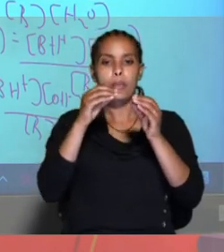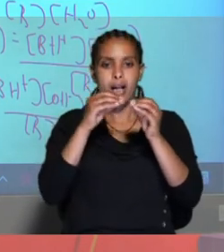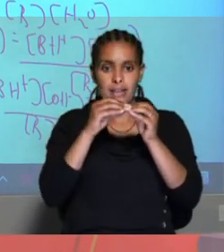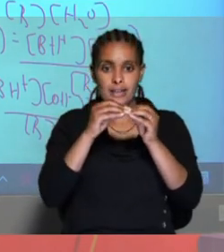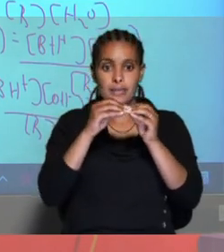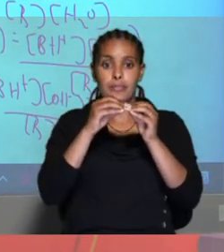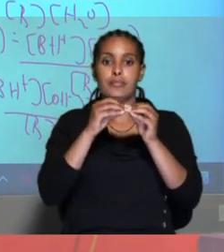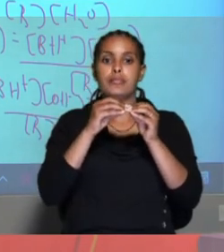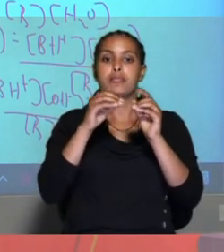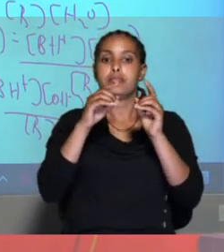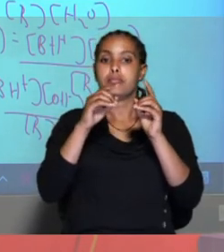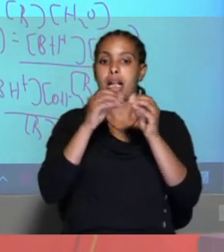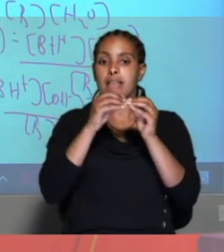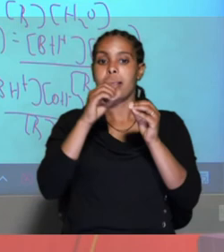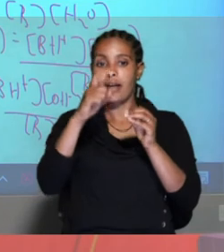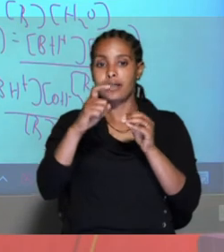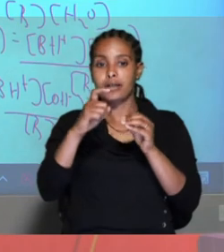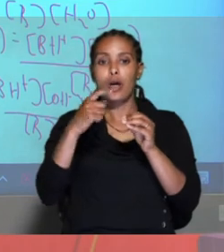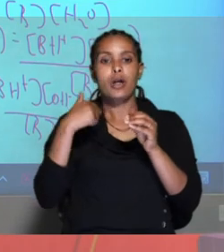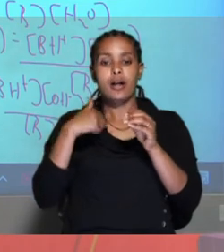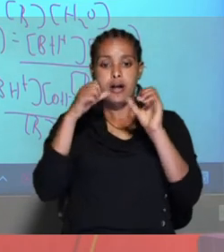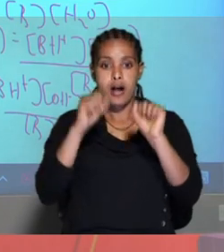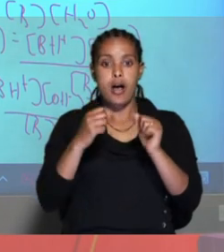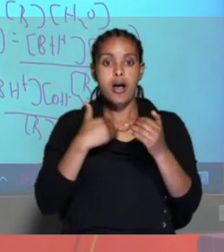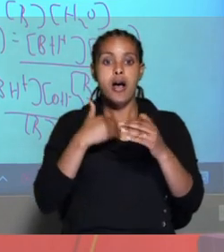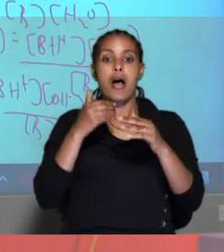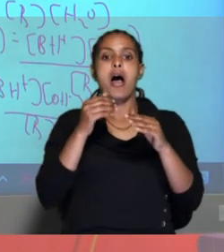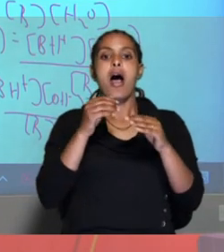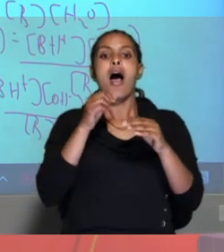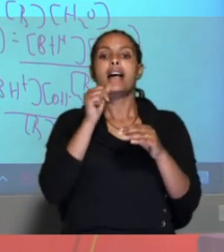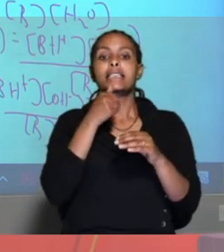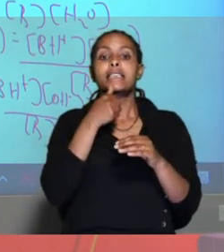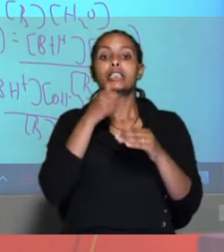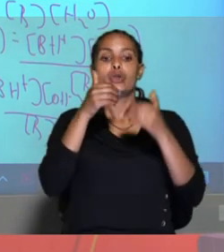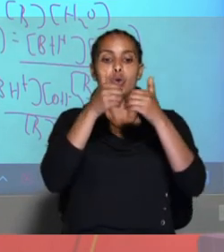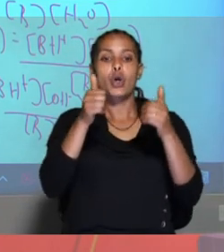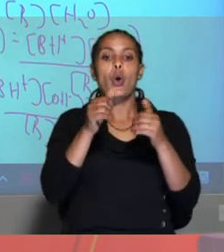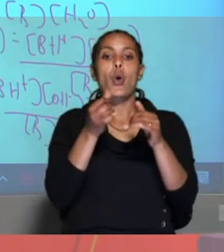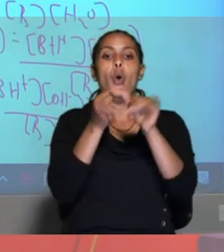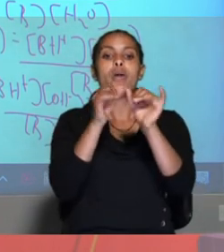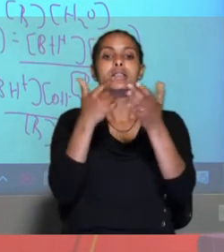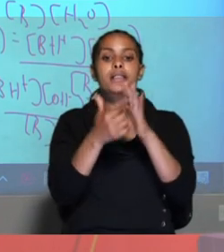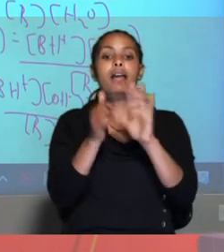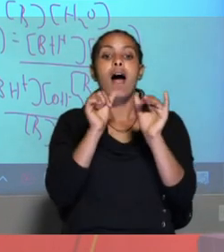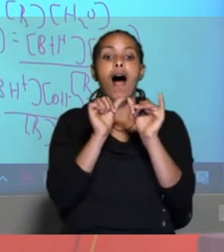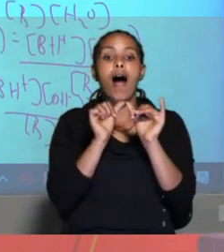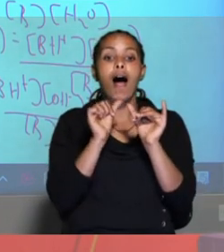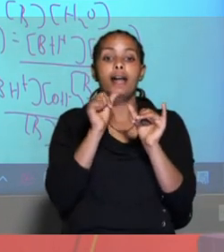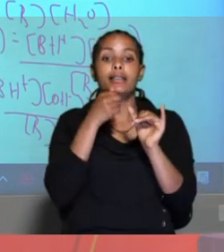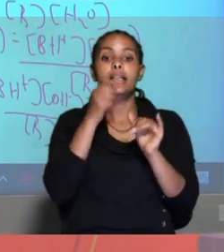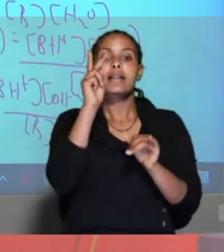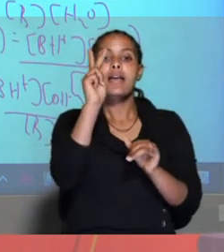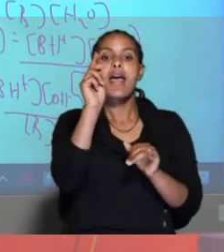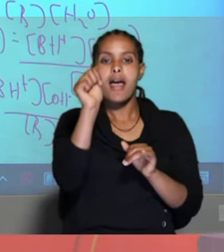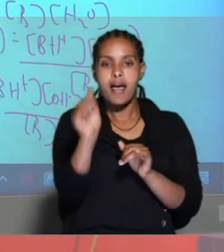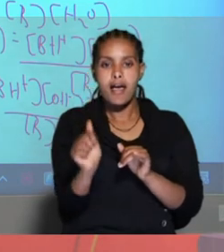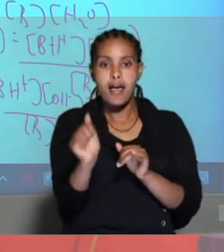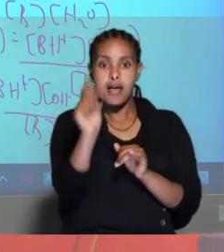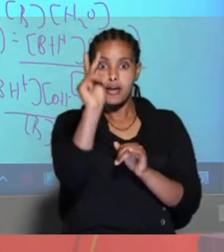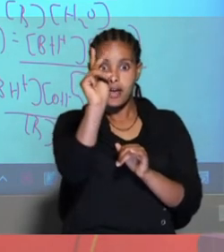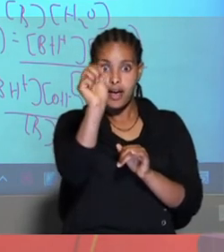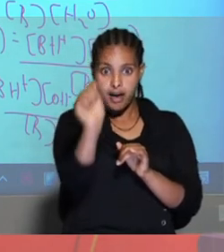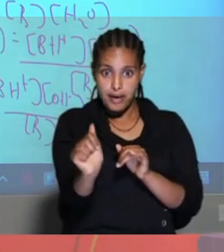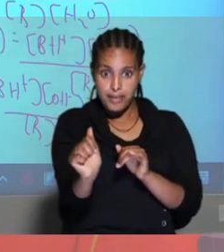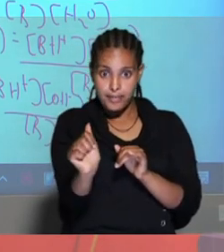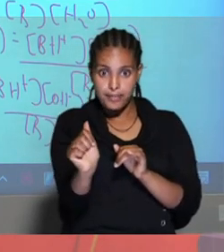X. Now you can set acid dissociation constant for this acid Ka. Acid